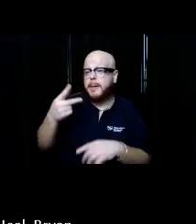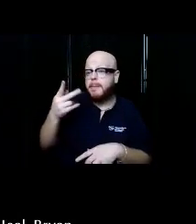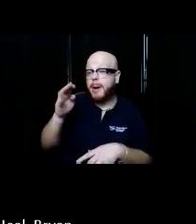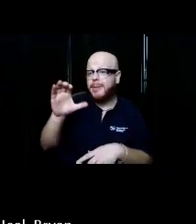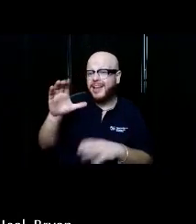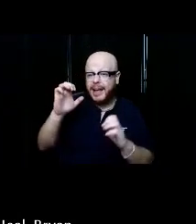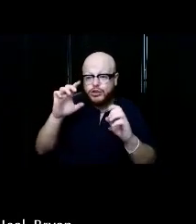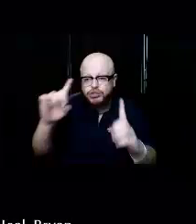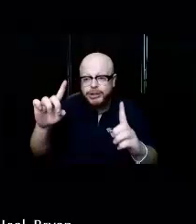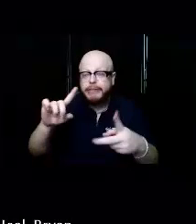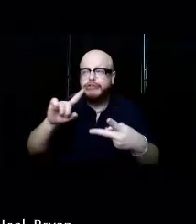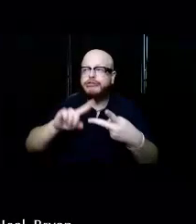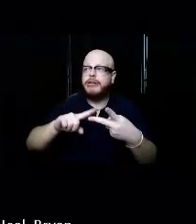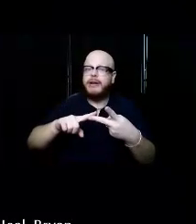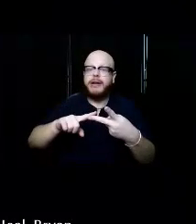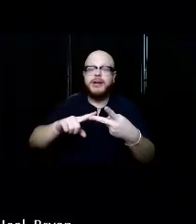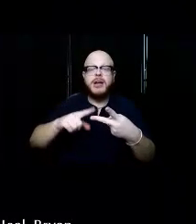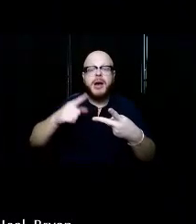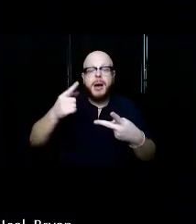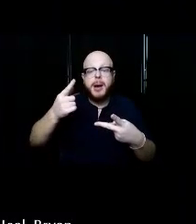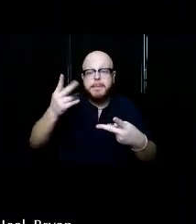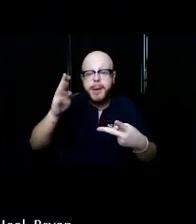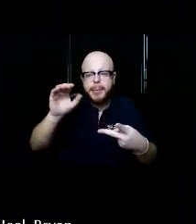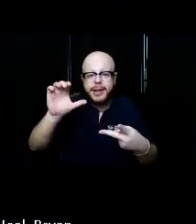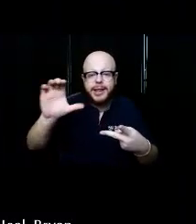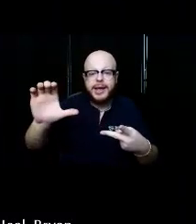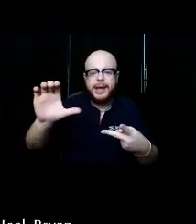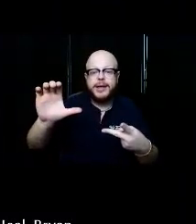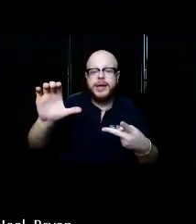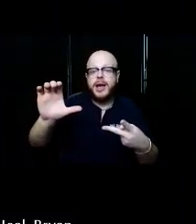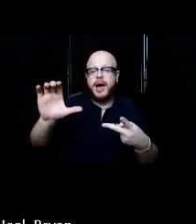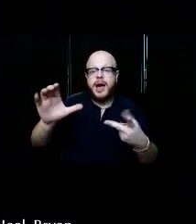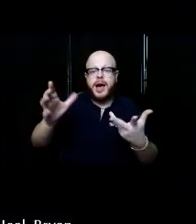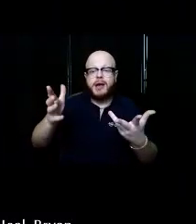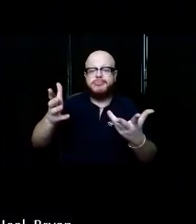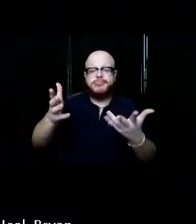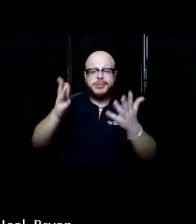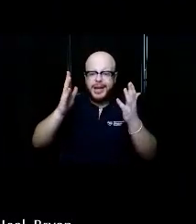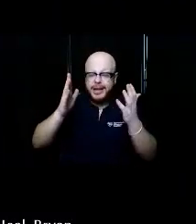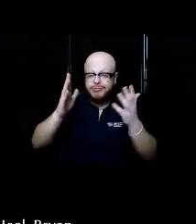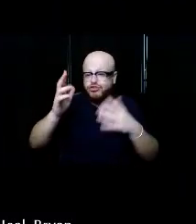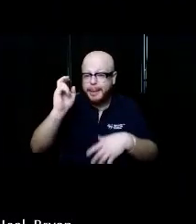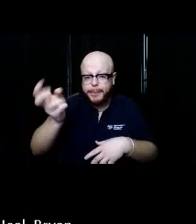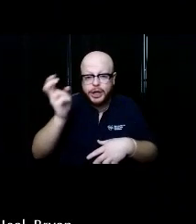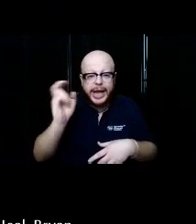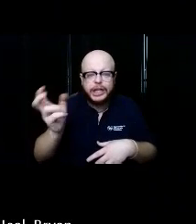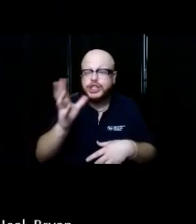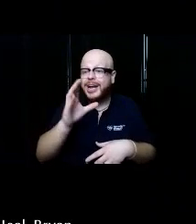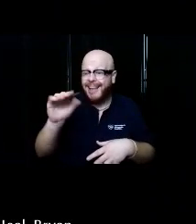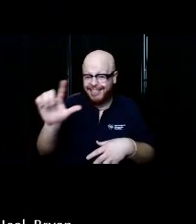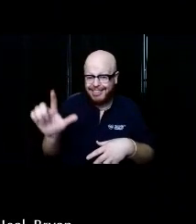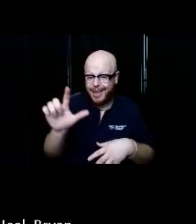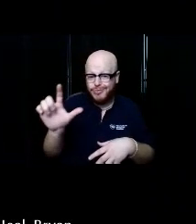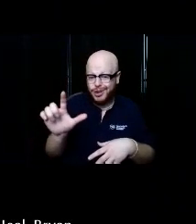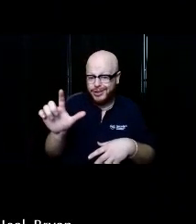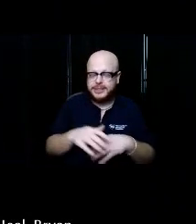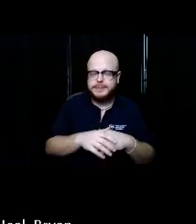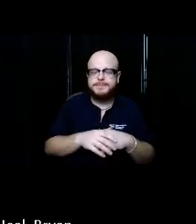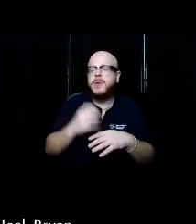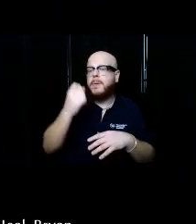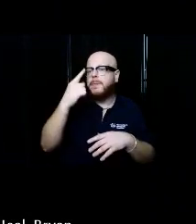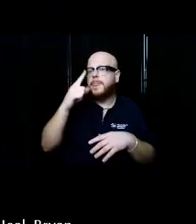and libraries, to mention a few. Now, Title III of the ADA prohibits discrimination based on disability in